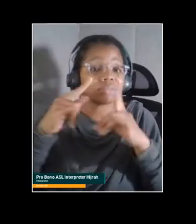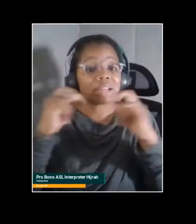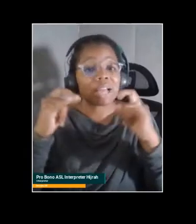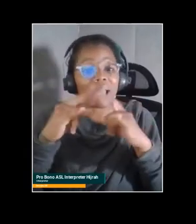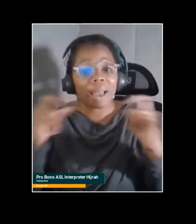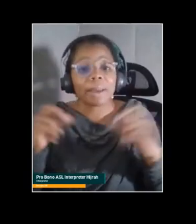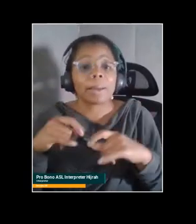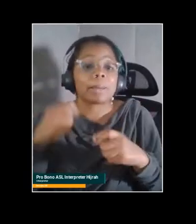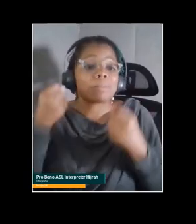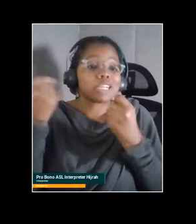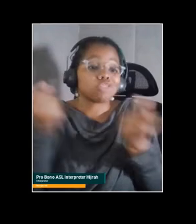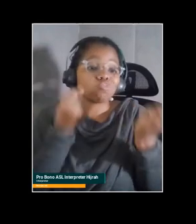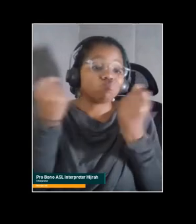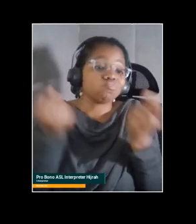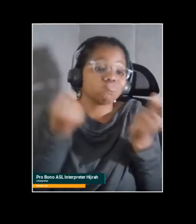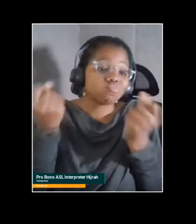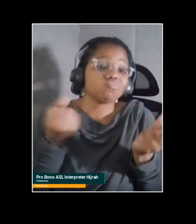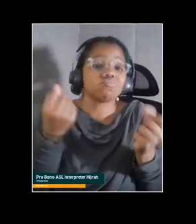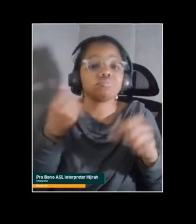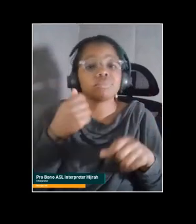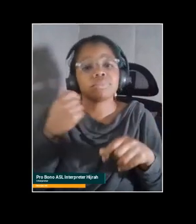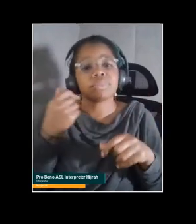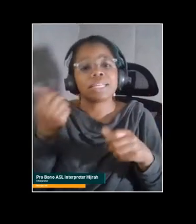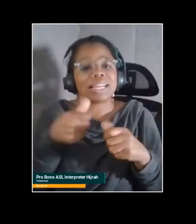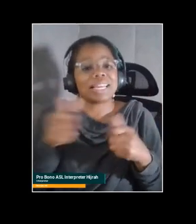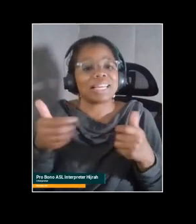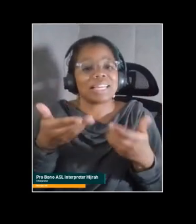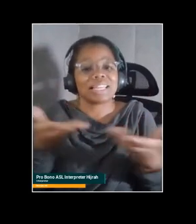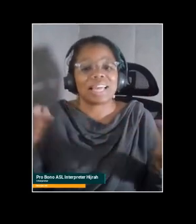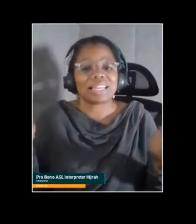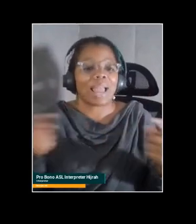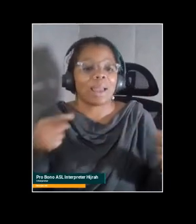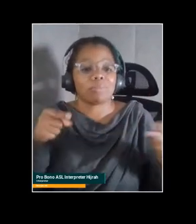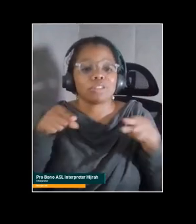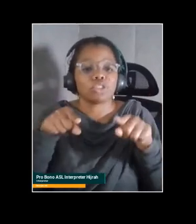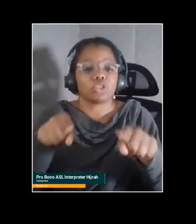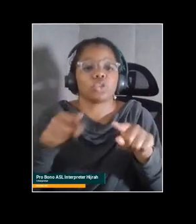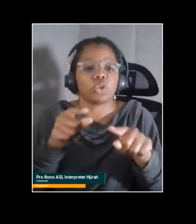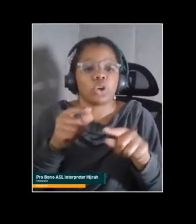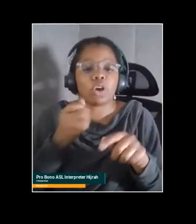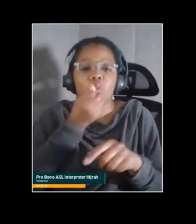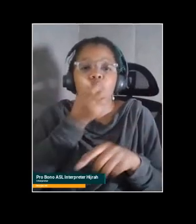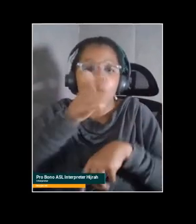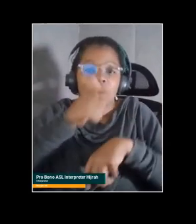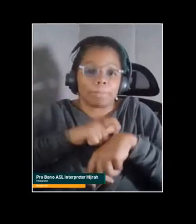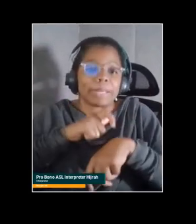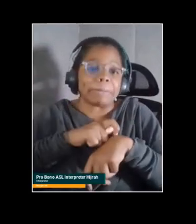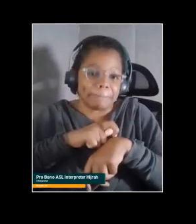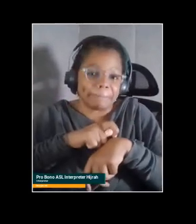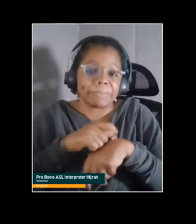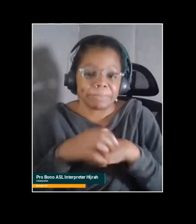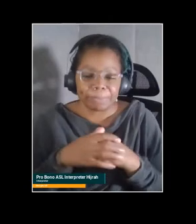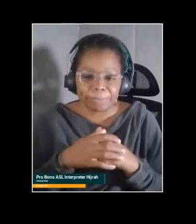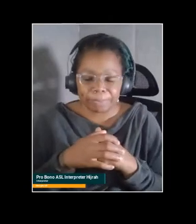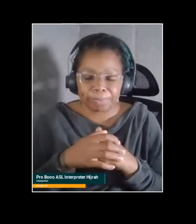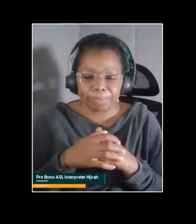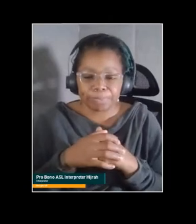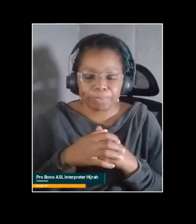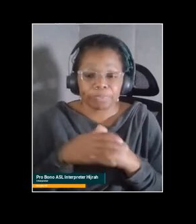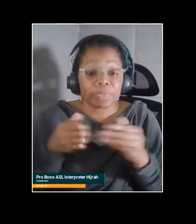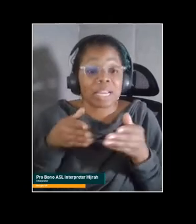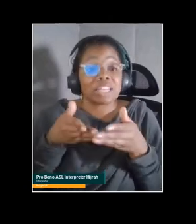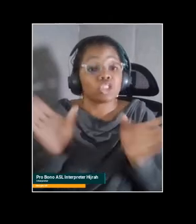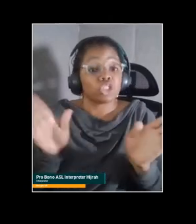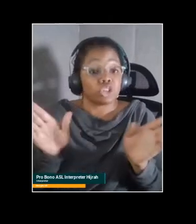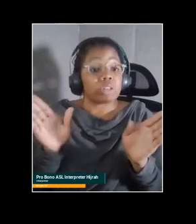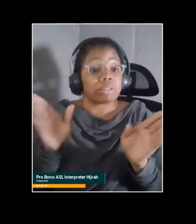driving for pleasure, anything that is occurring during the warm season. So in general,